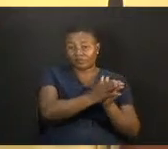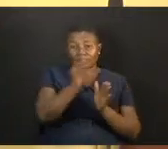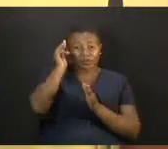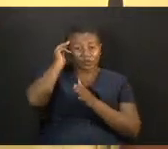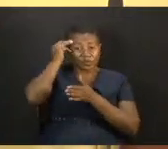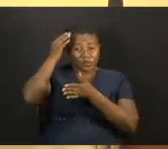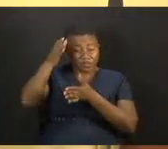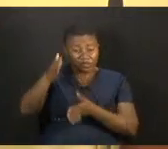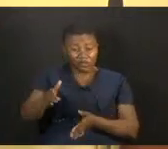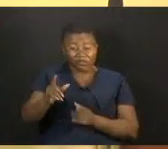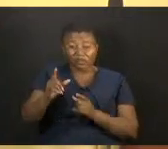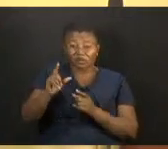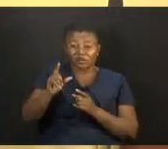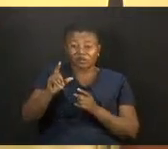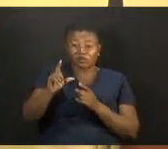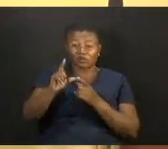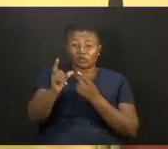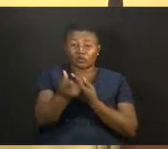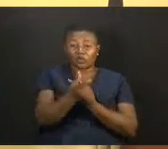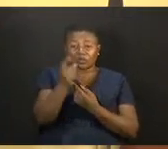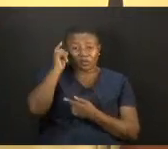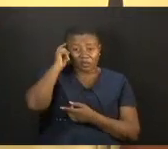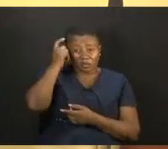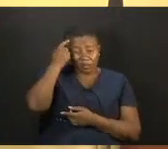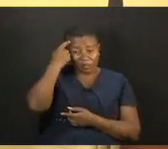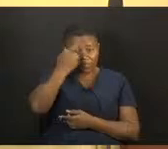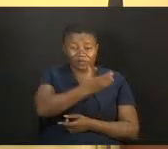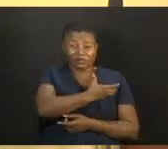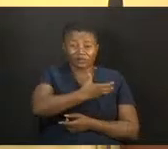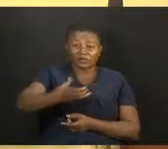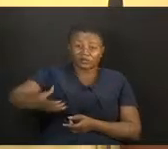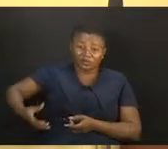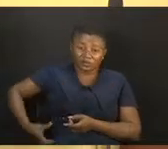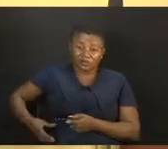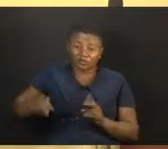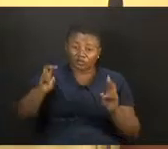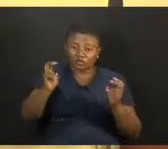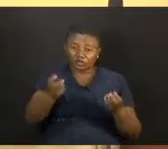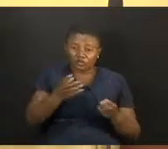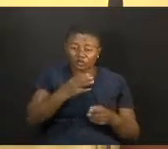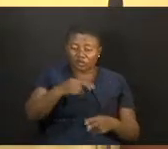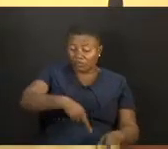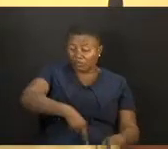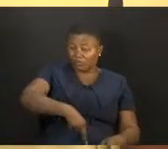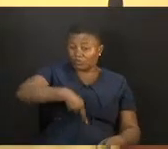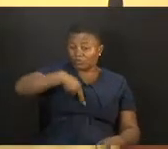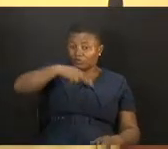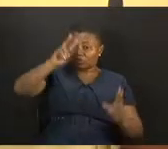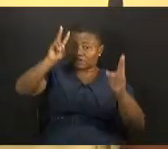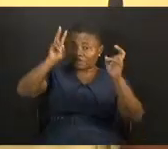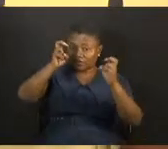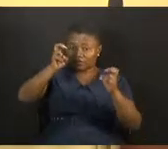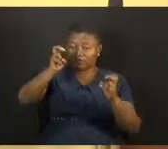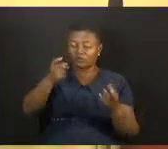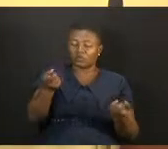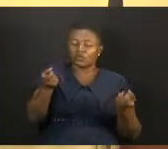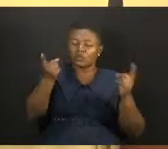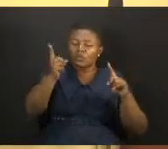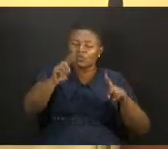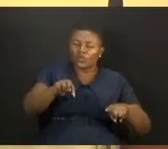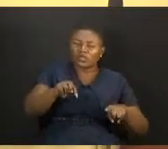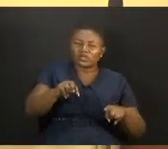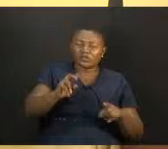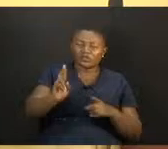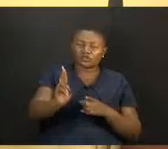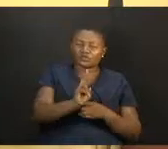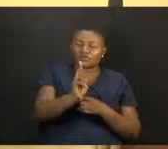Local Government, Chieftaincy and Religious Affairs when the University of Local Governance